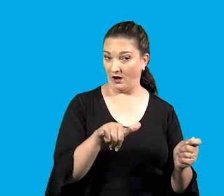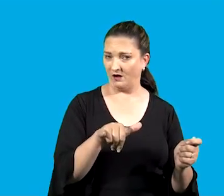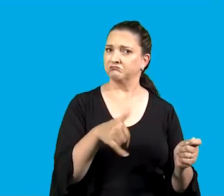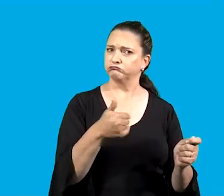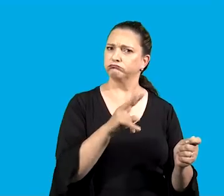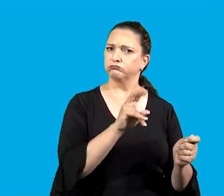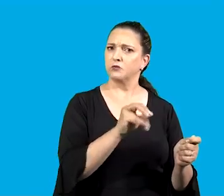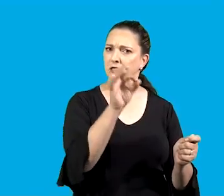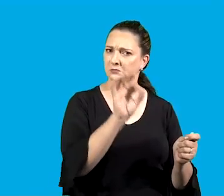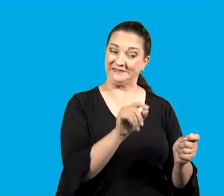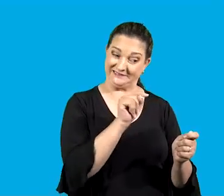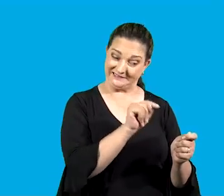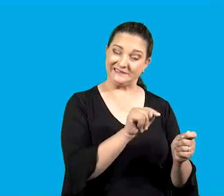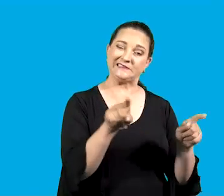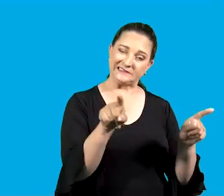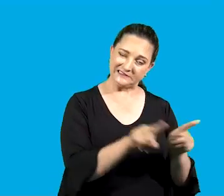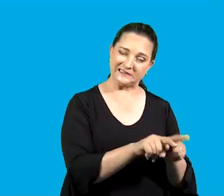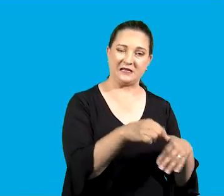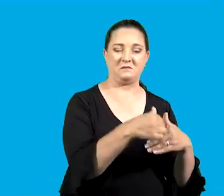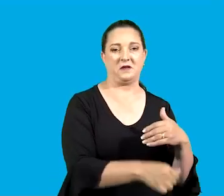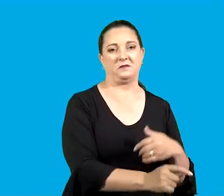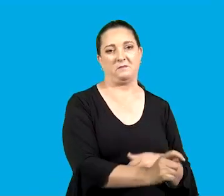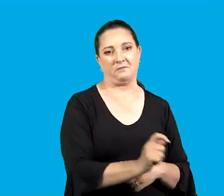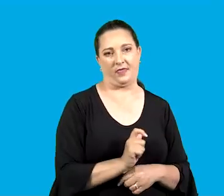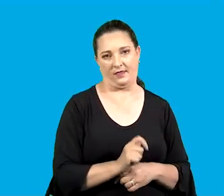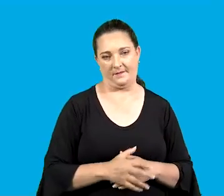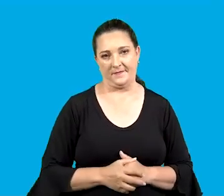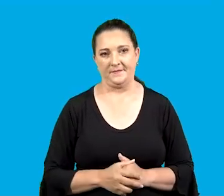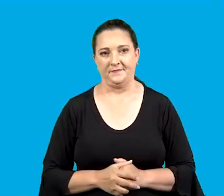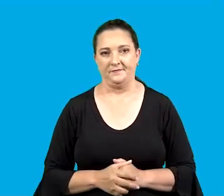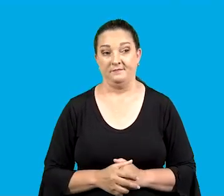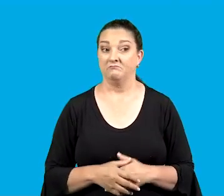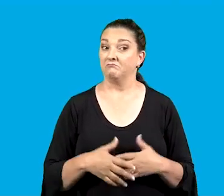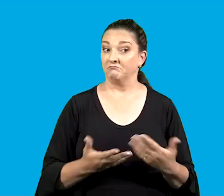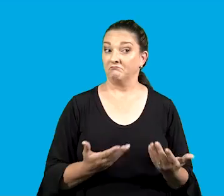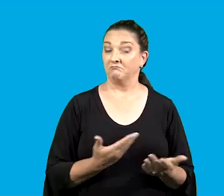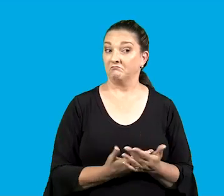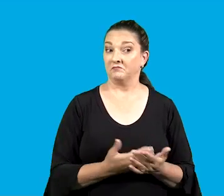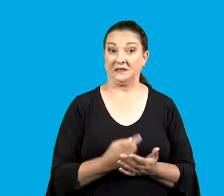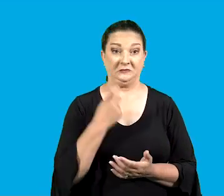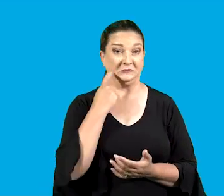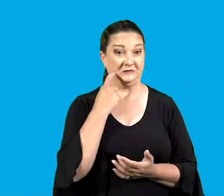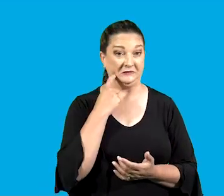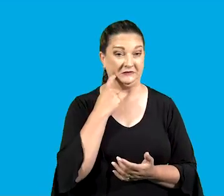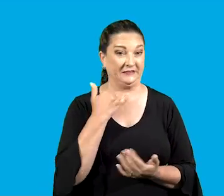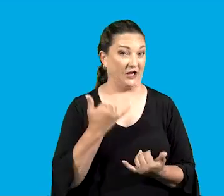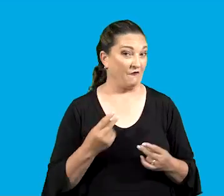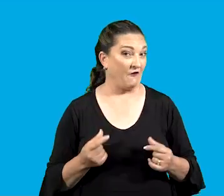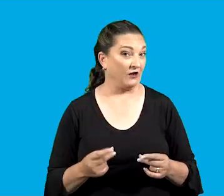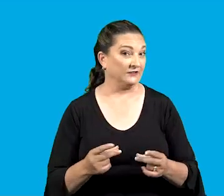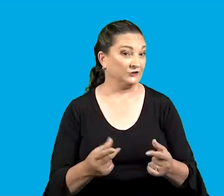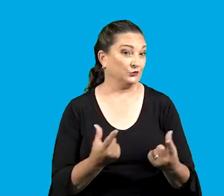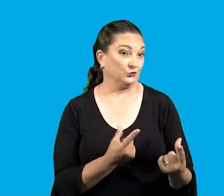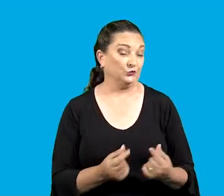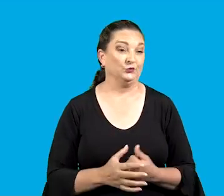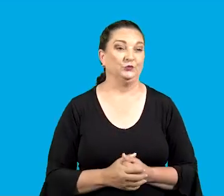the 20% will be collected in July. So that makes it very easy now. To complete this